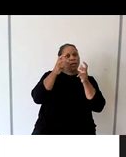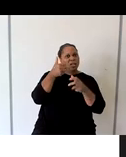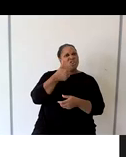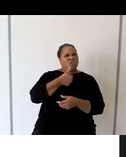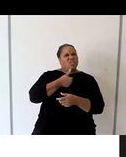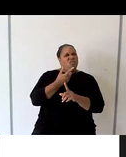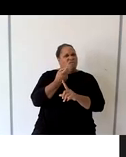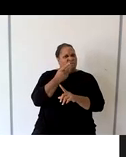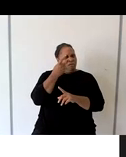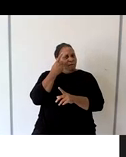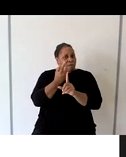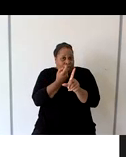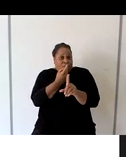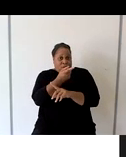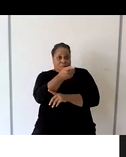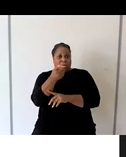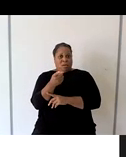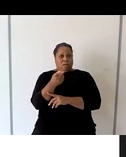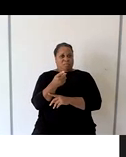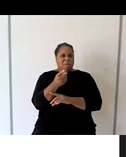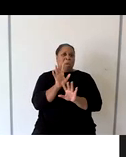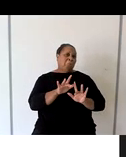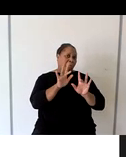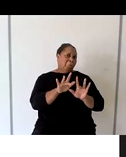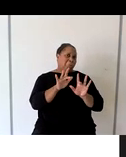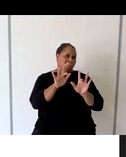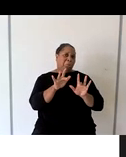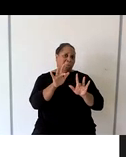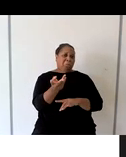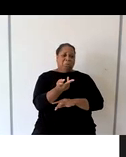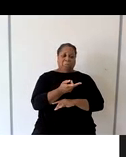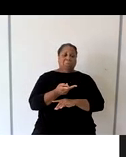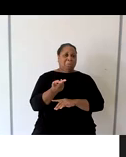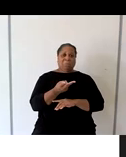them, and maybe even to pity them because